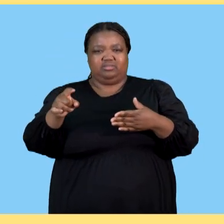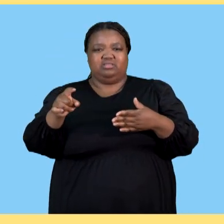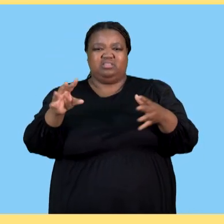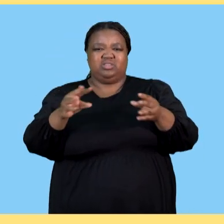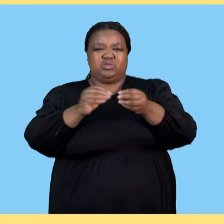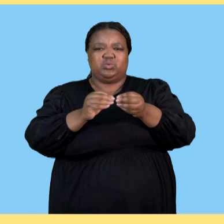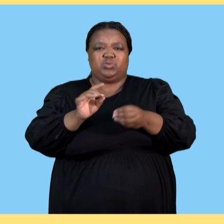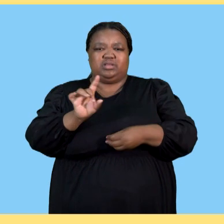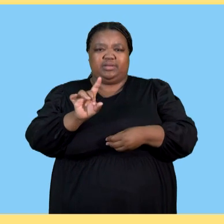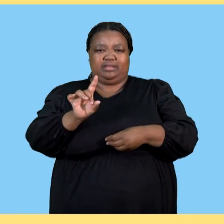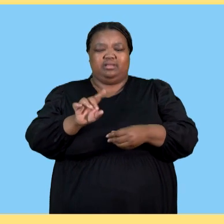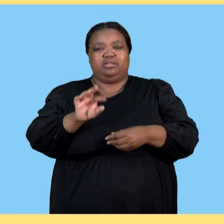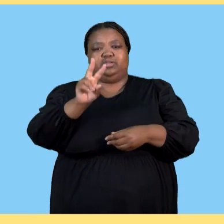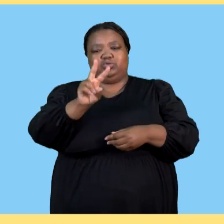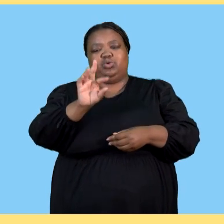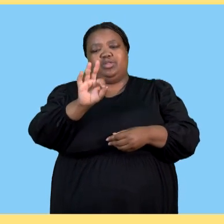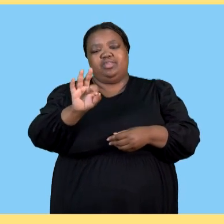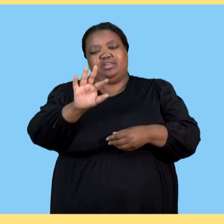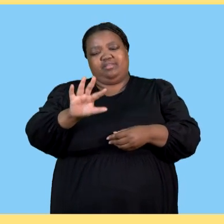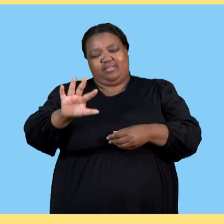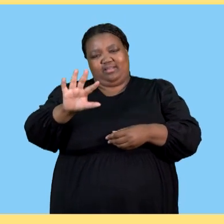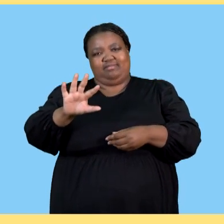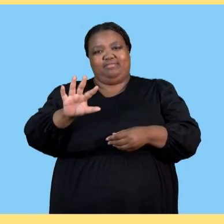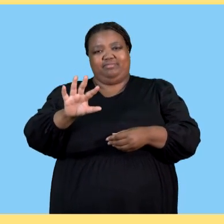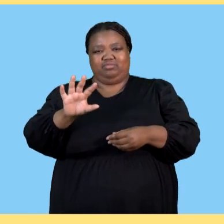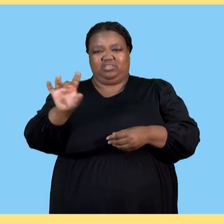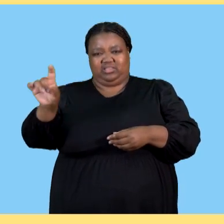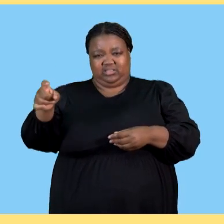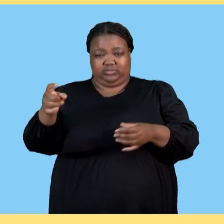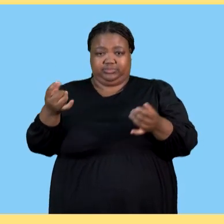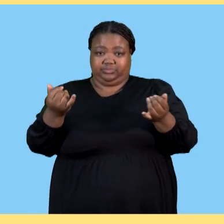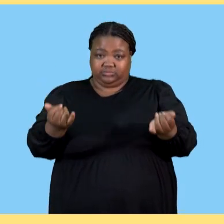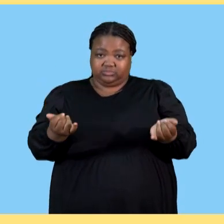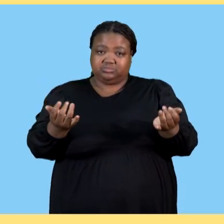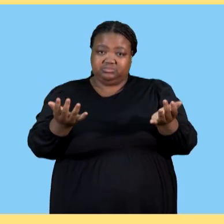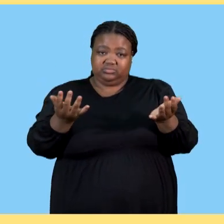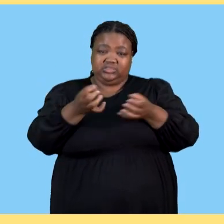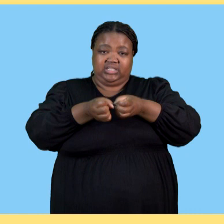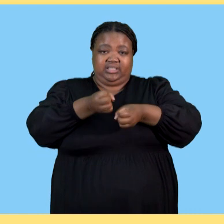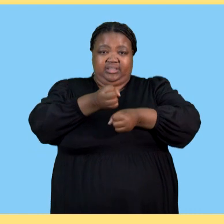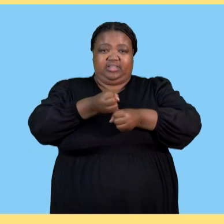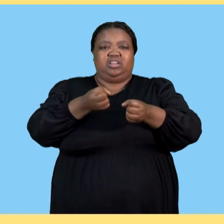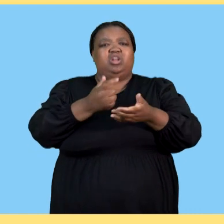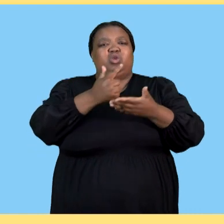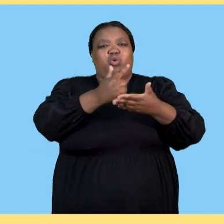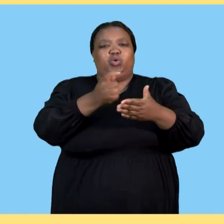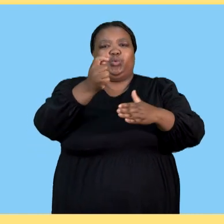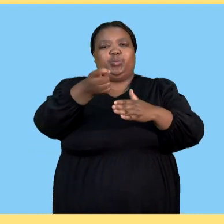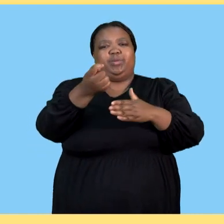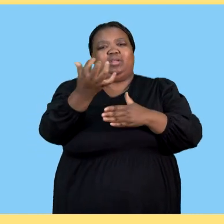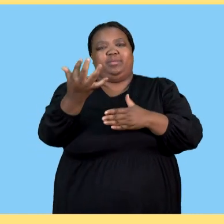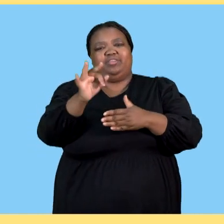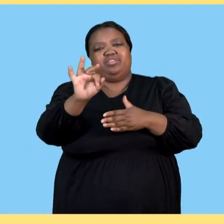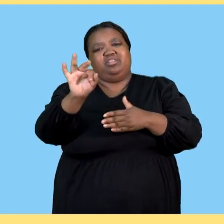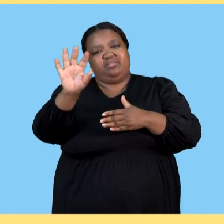270 minus 35,000, it will give you 235,000. So that means on the